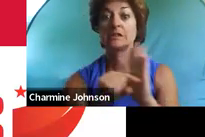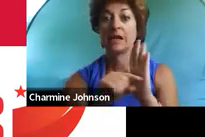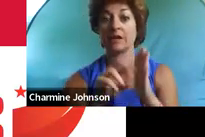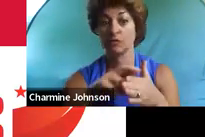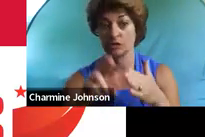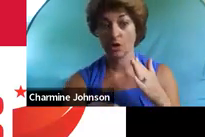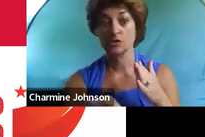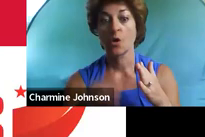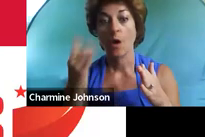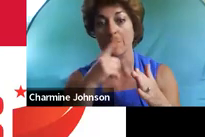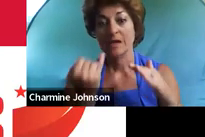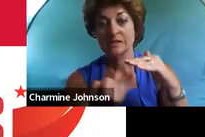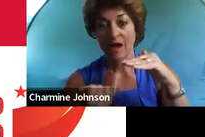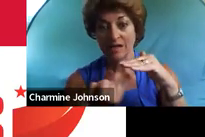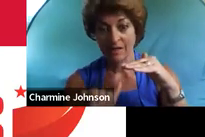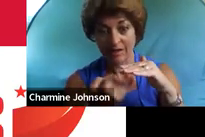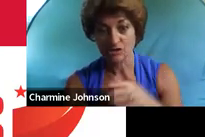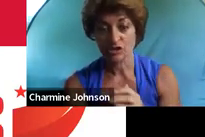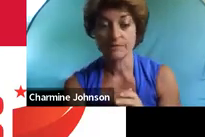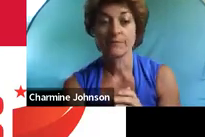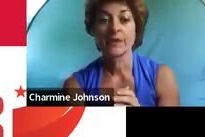due to isolation and or quarantine.